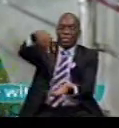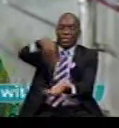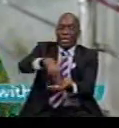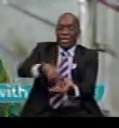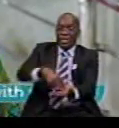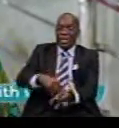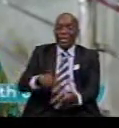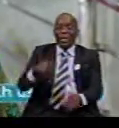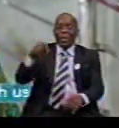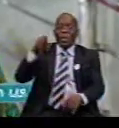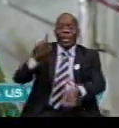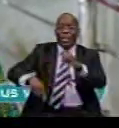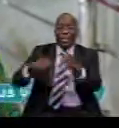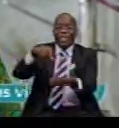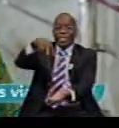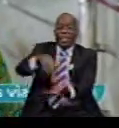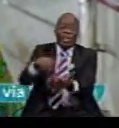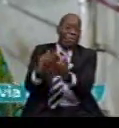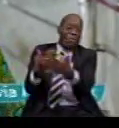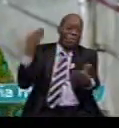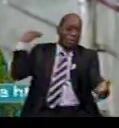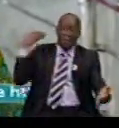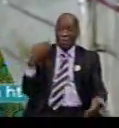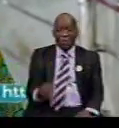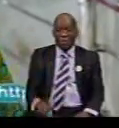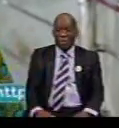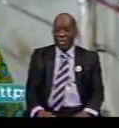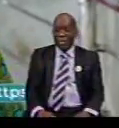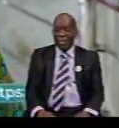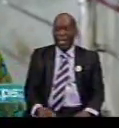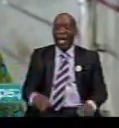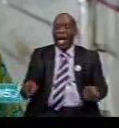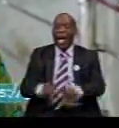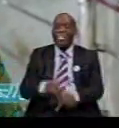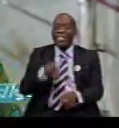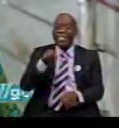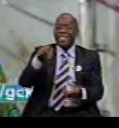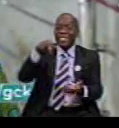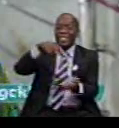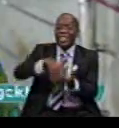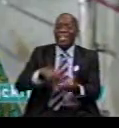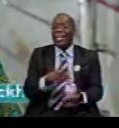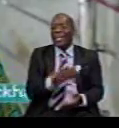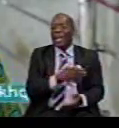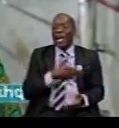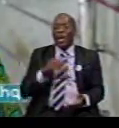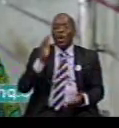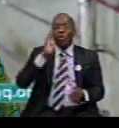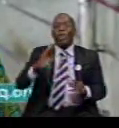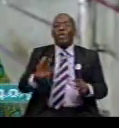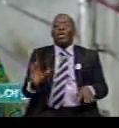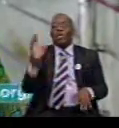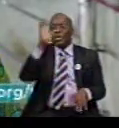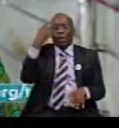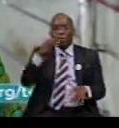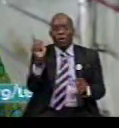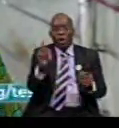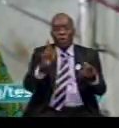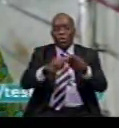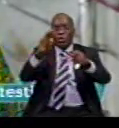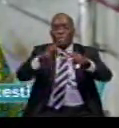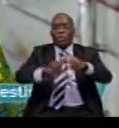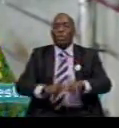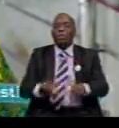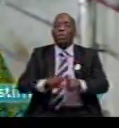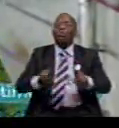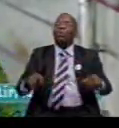emi o le na ro be tele o bi mo se na ro ti mo n soro e ma ti wa bi joko o sugbon mo dupe lowo olorun